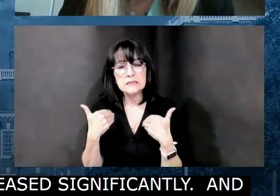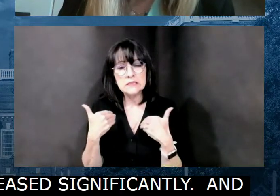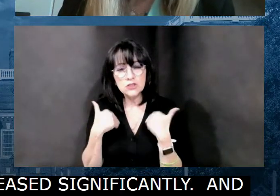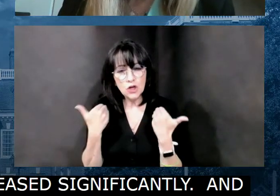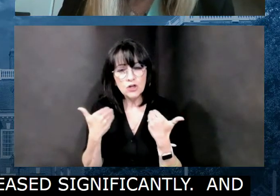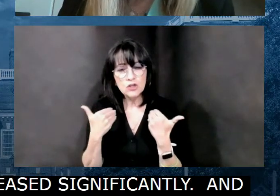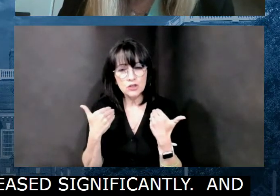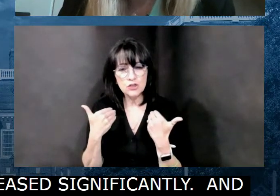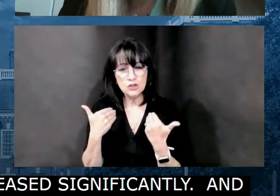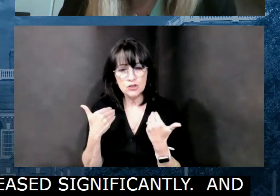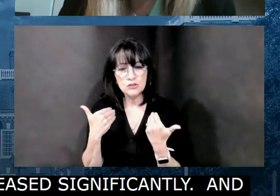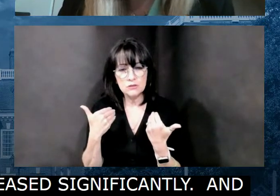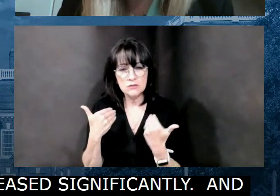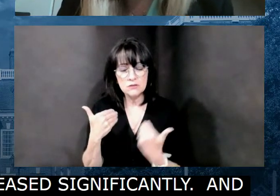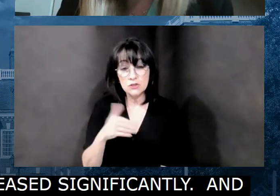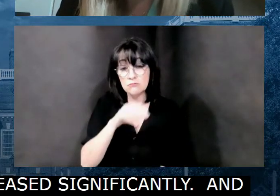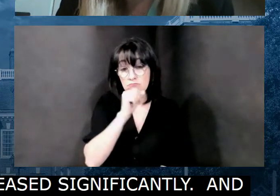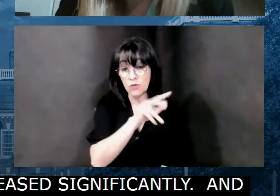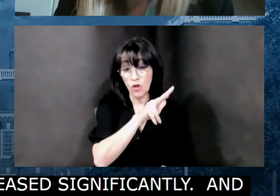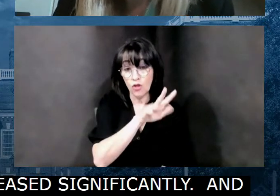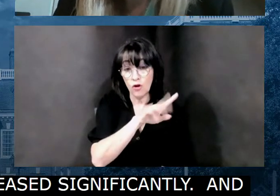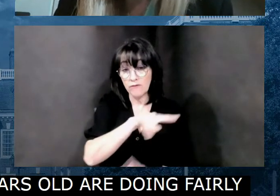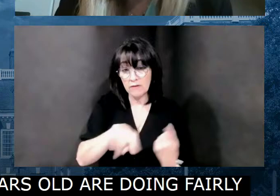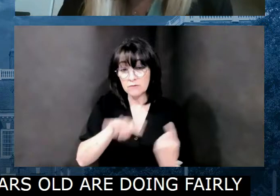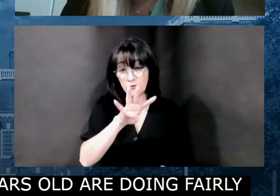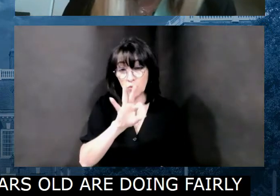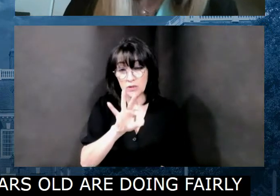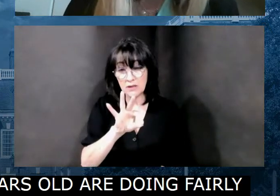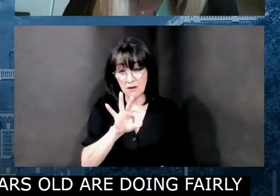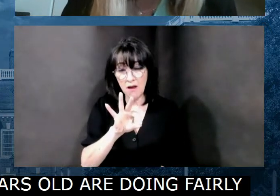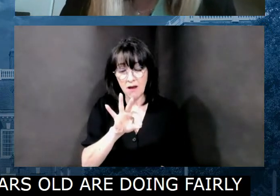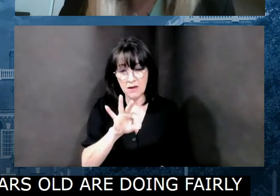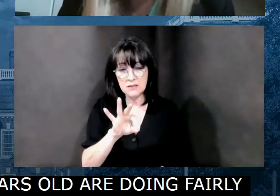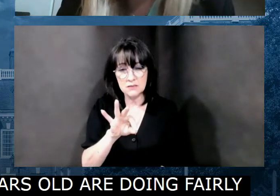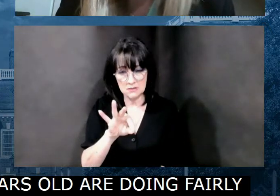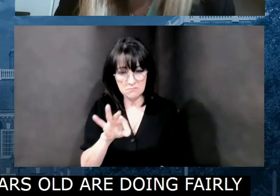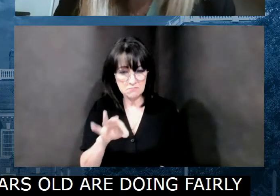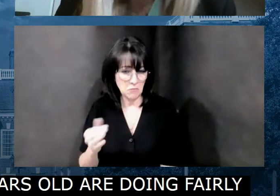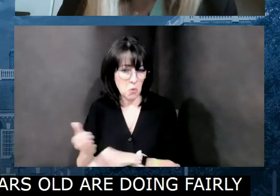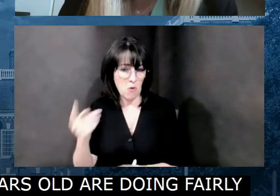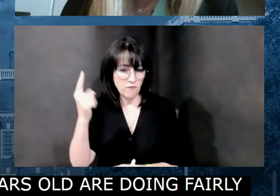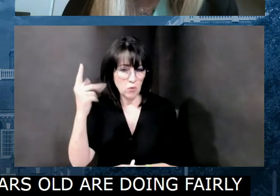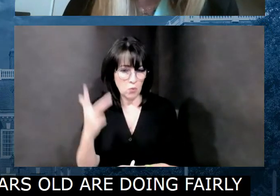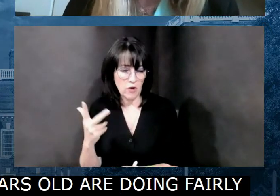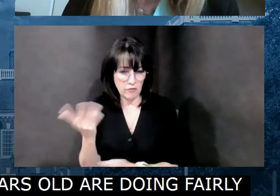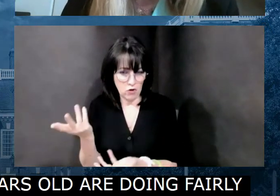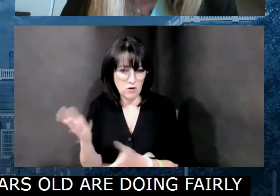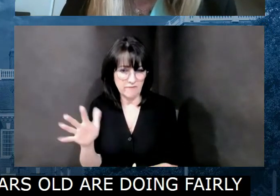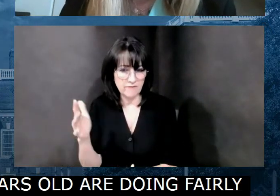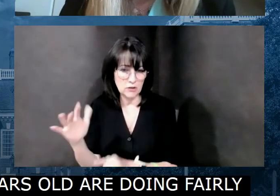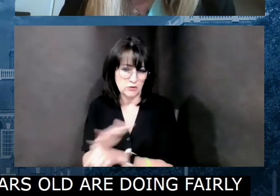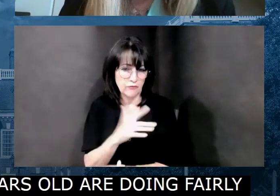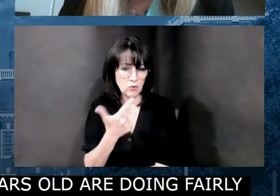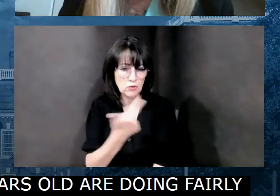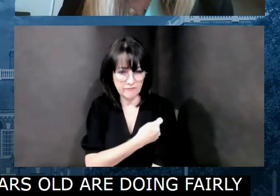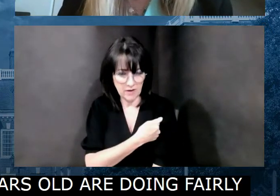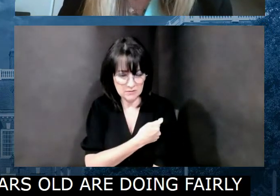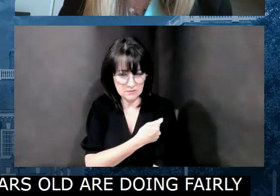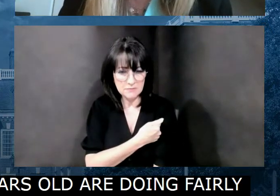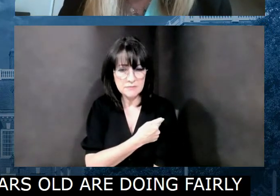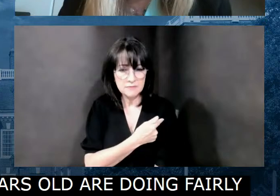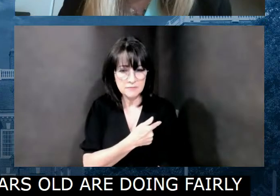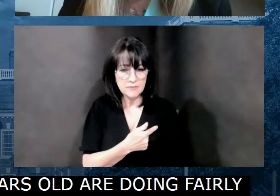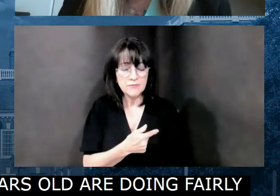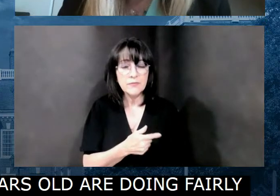1/3 of the 35 to 49-year-olds are fully vaccinated. And when we get to